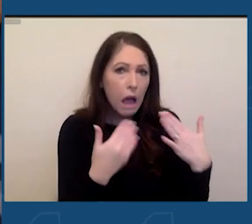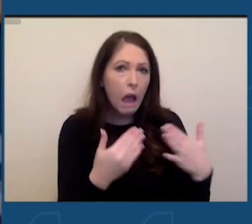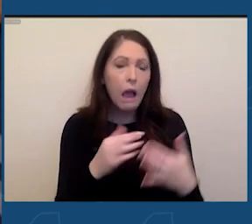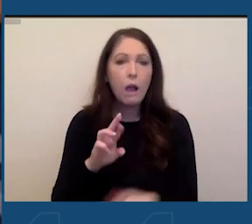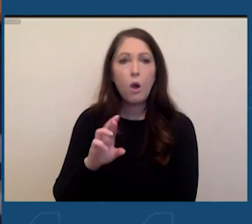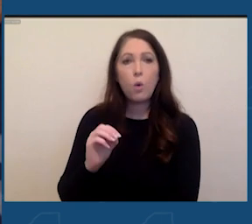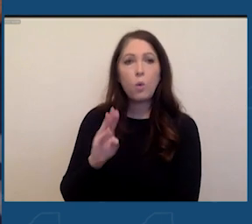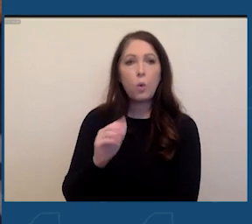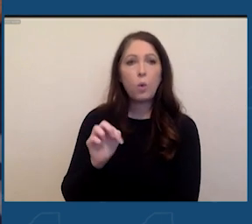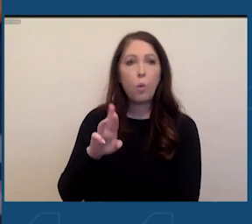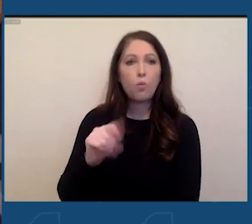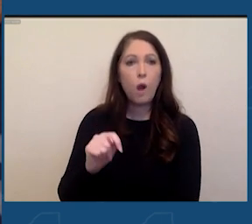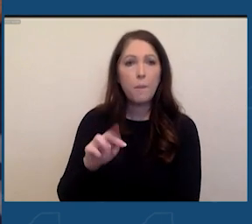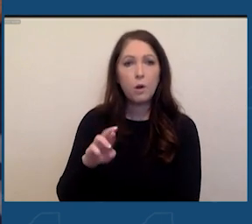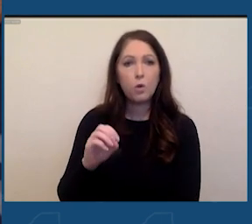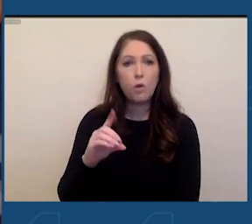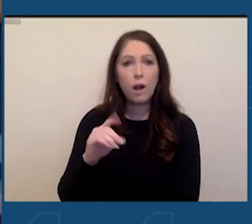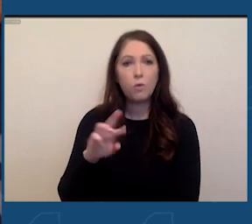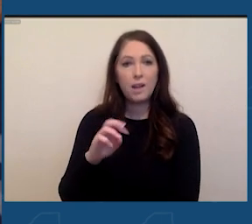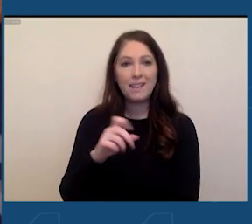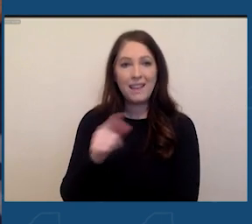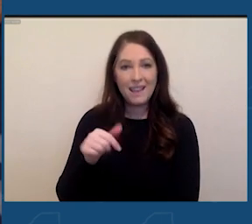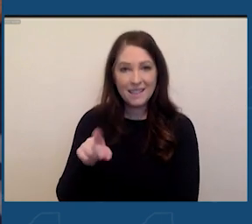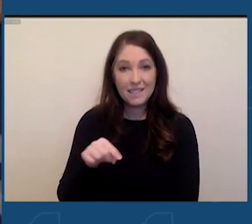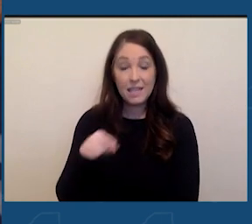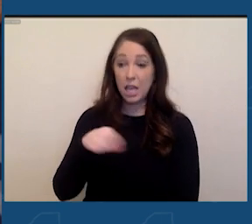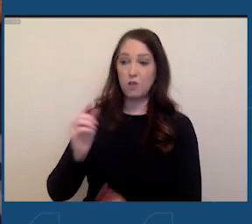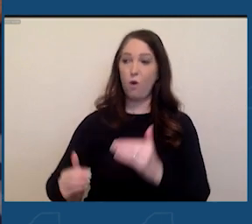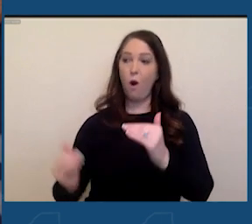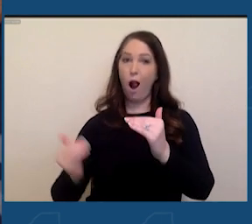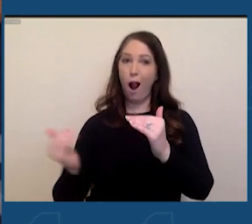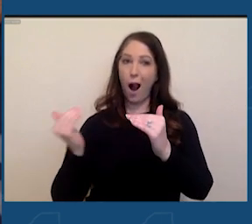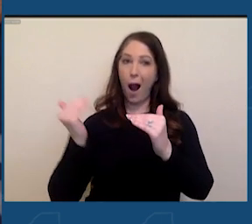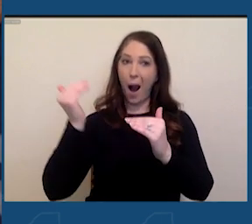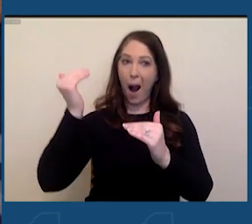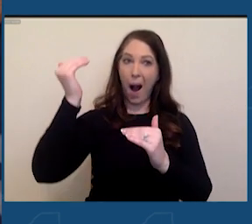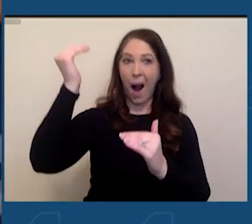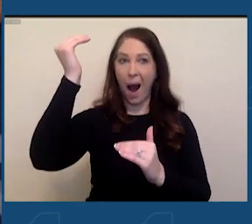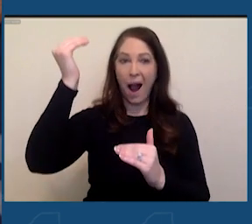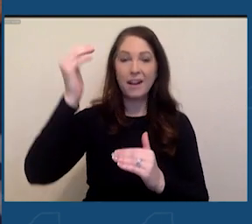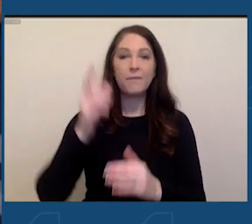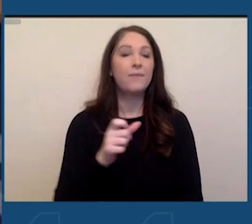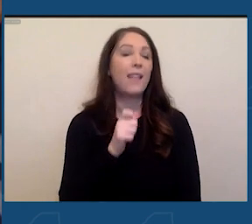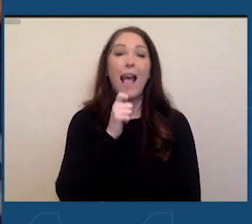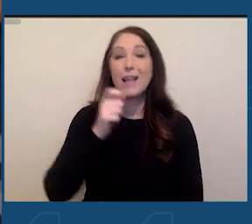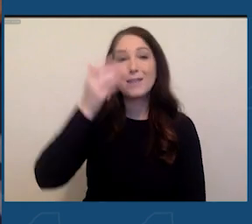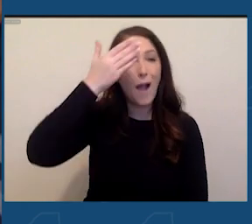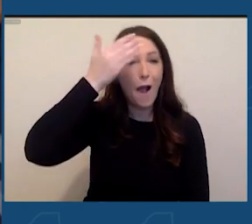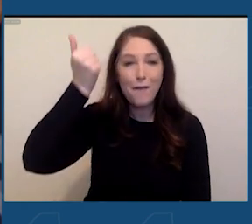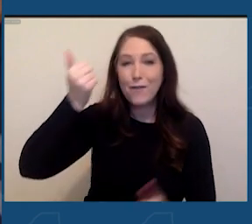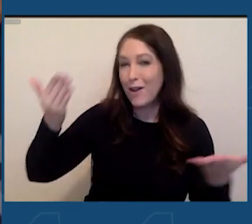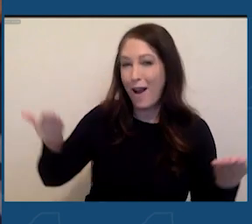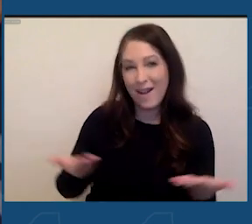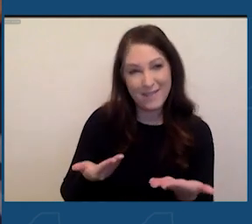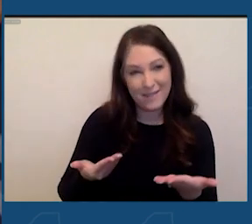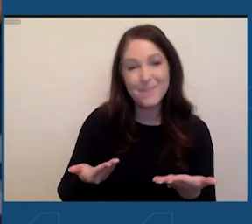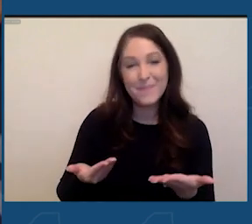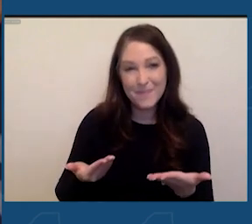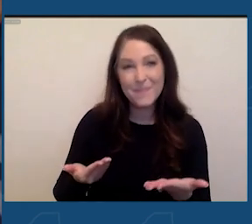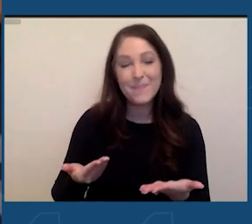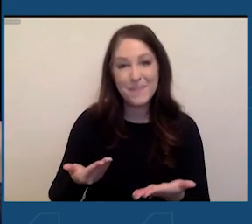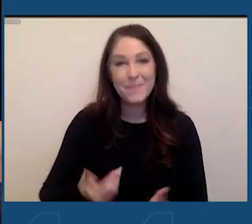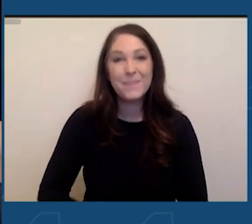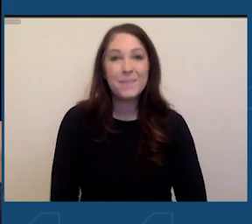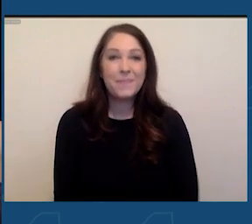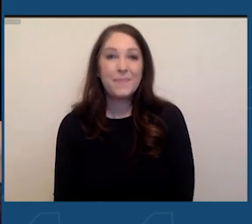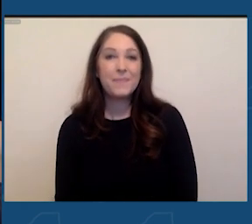Rodriguez, who, though he's ascending very high in state government, has not forgotten where he's come from. We are